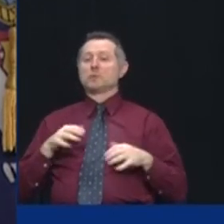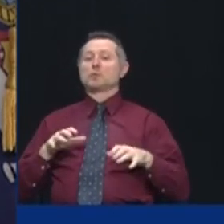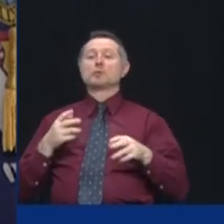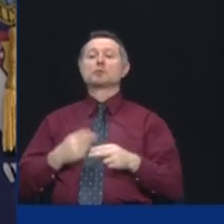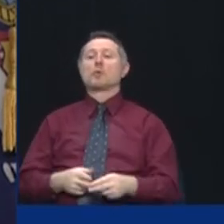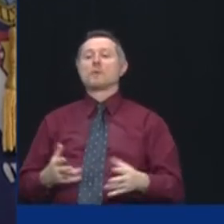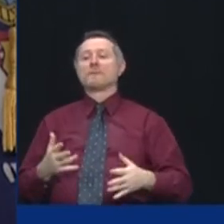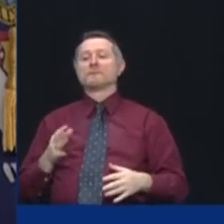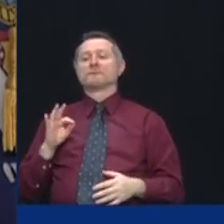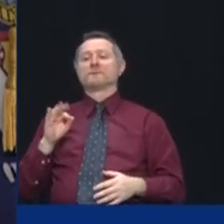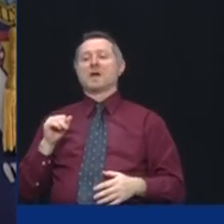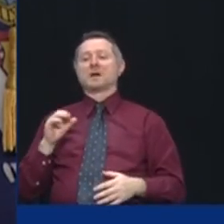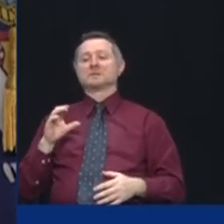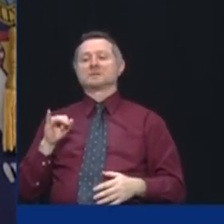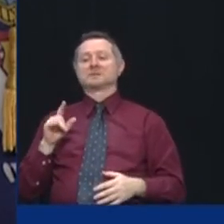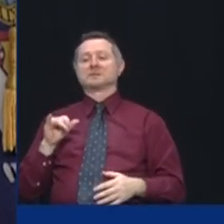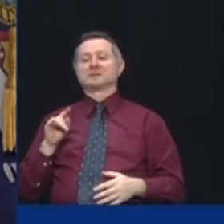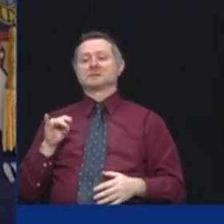facilitations